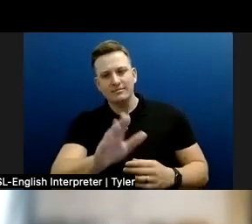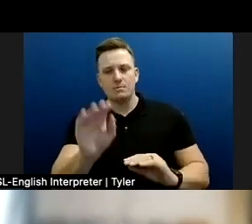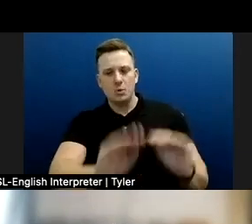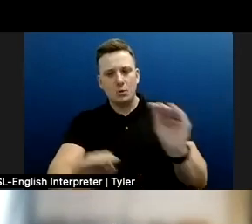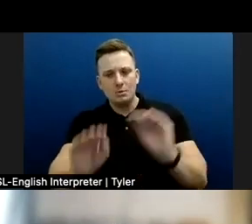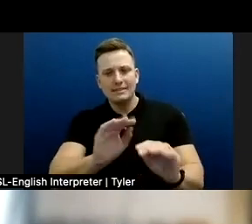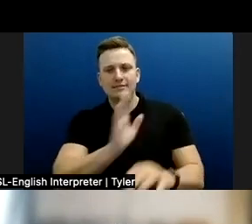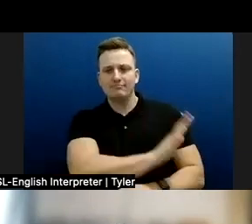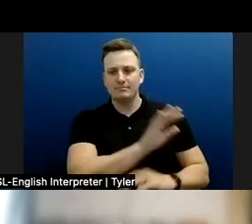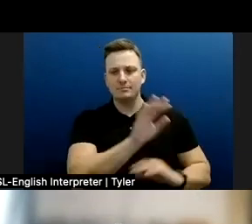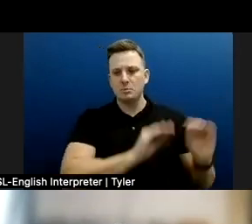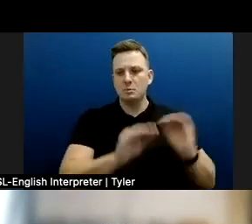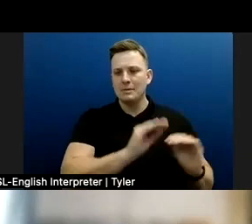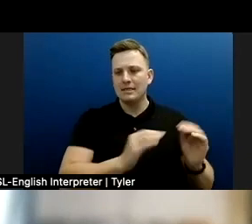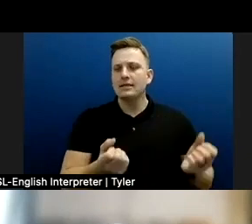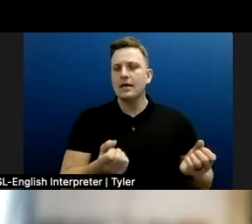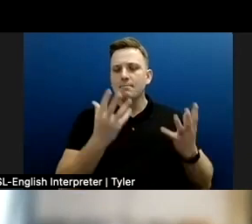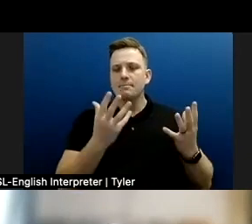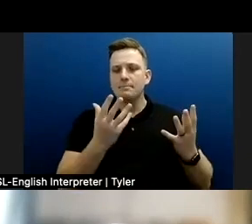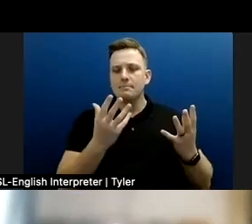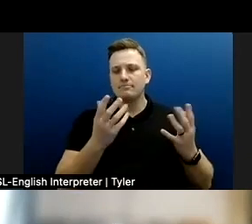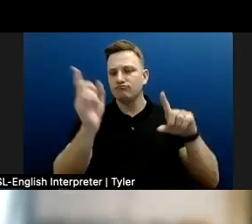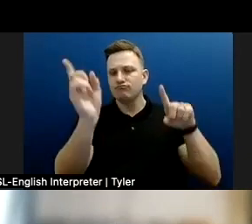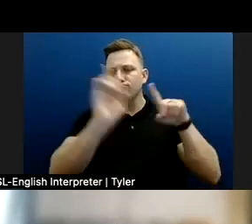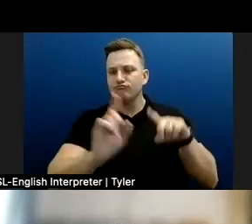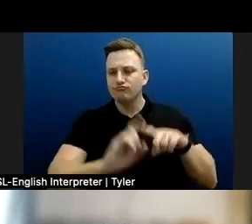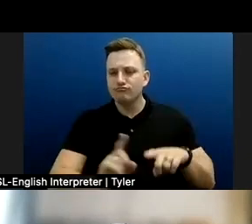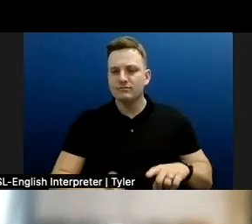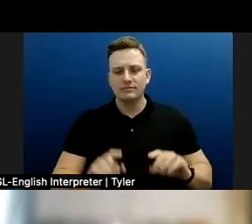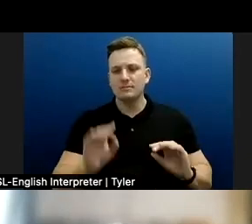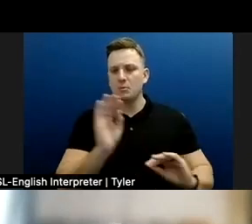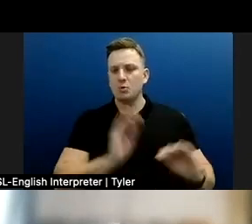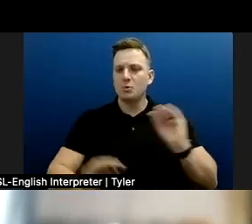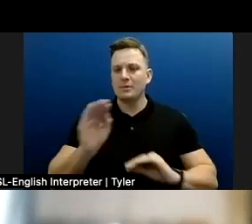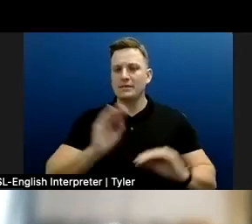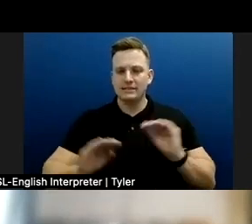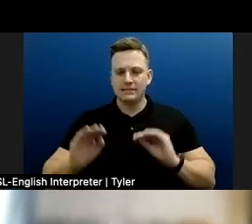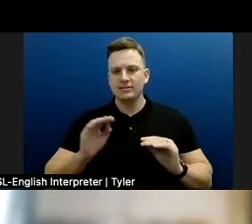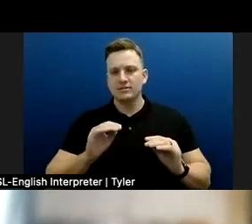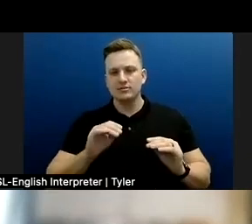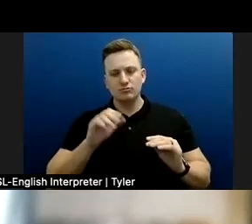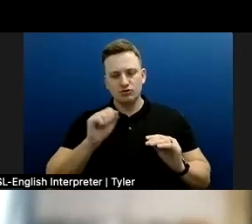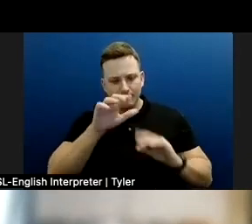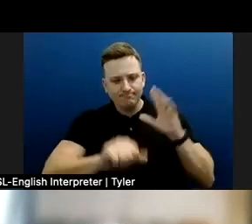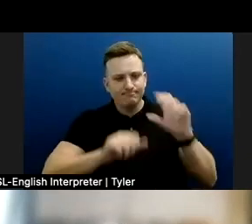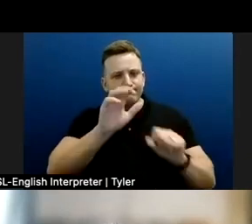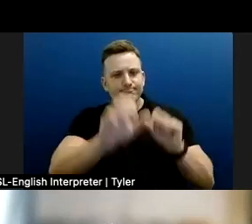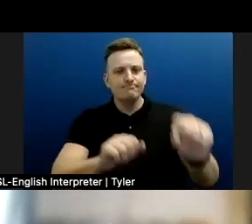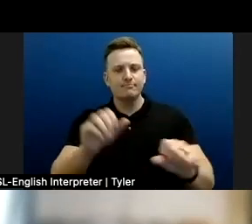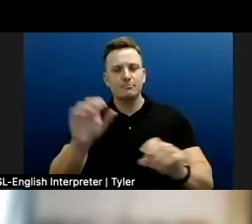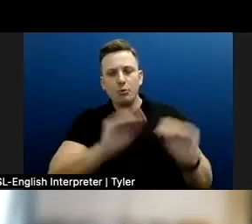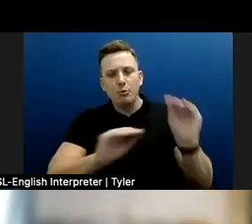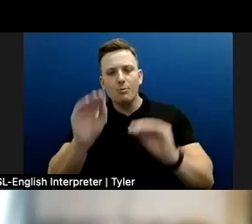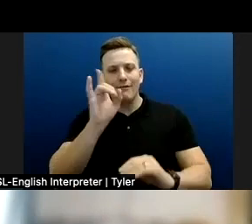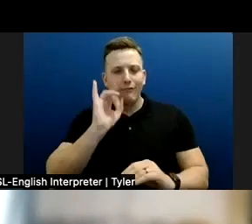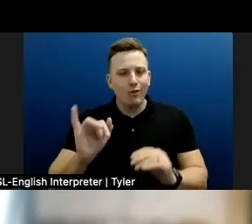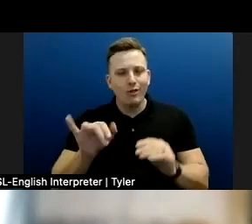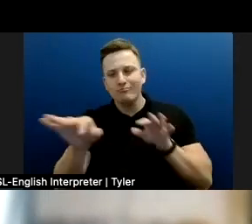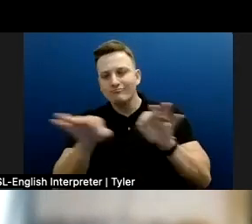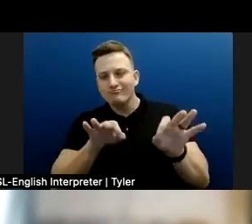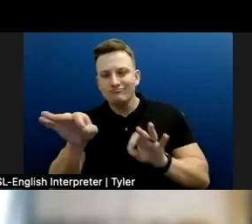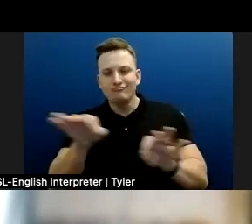their hands and how many different movements can we see and how could we describe